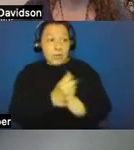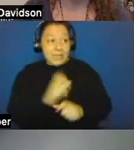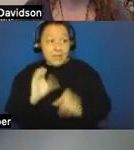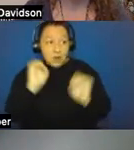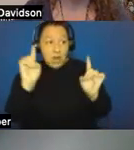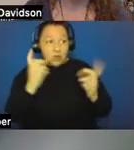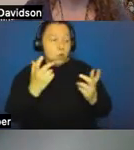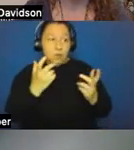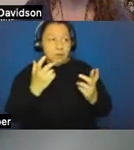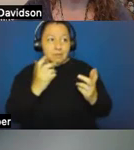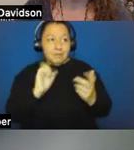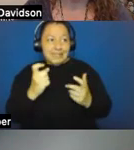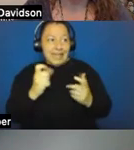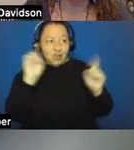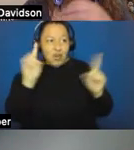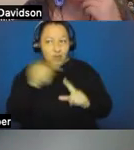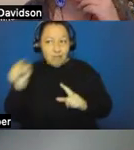this country.